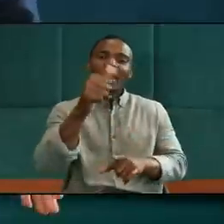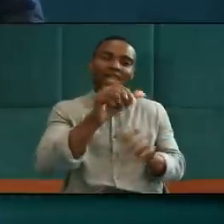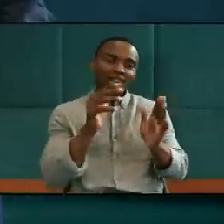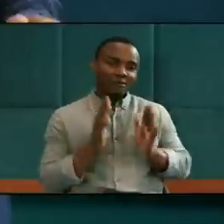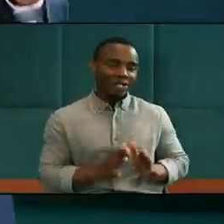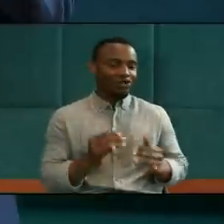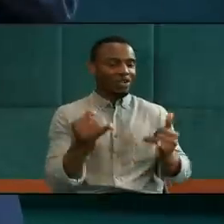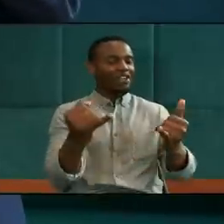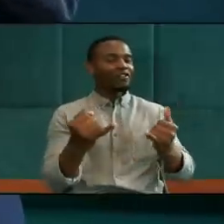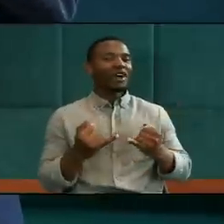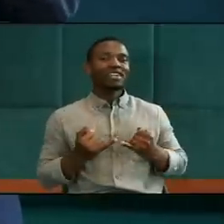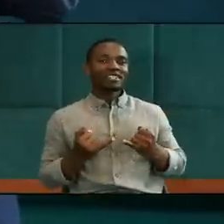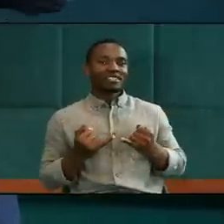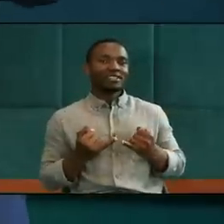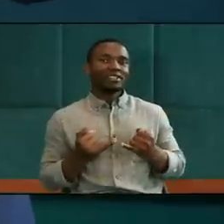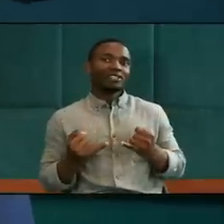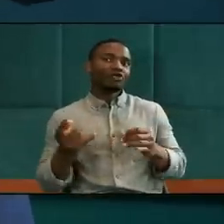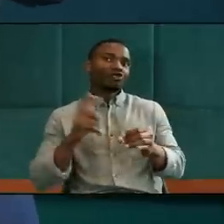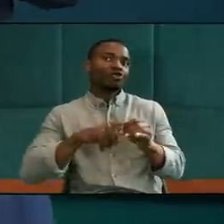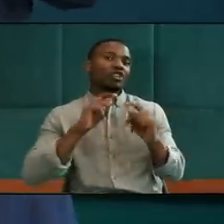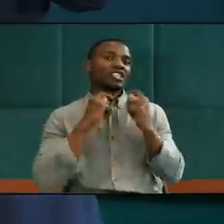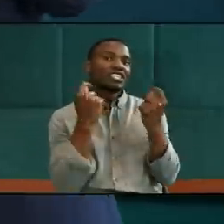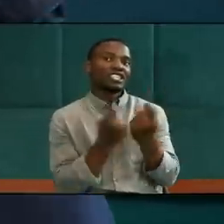is invited to the team.